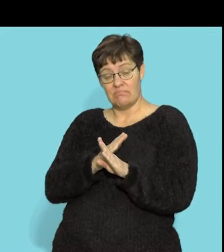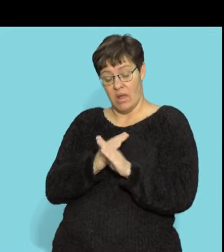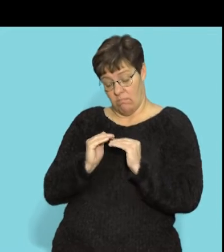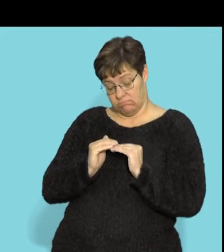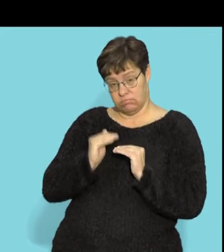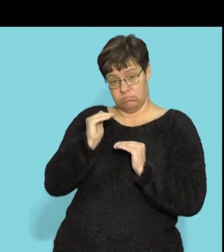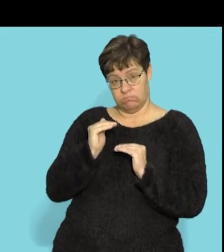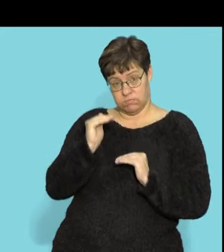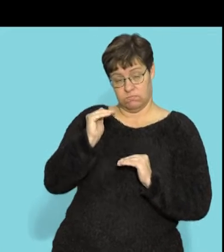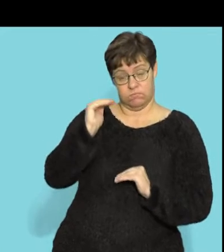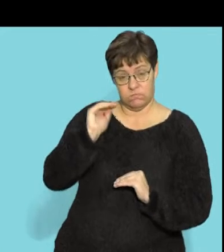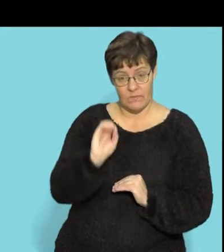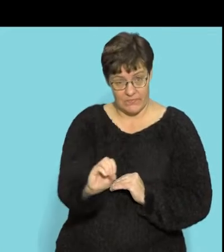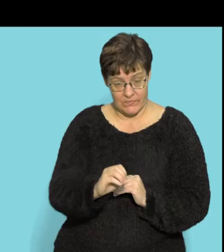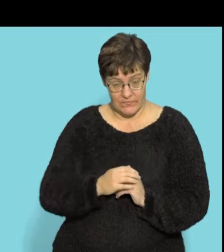resistance increases, right,